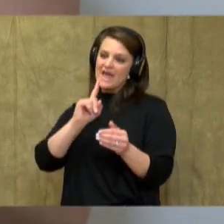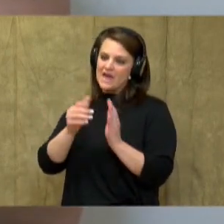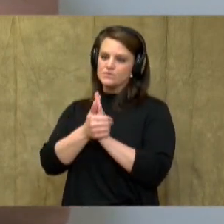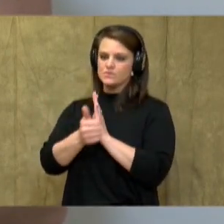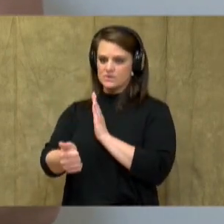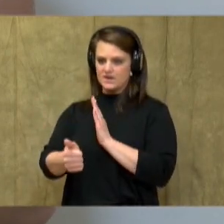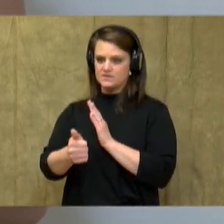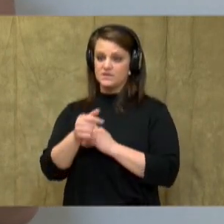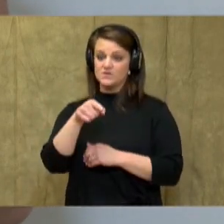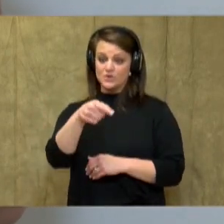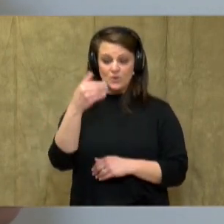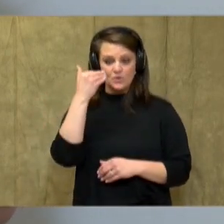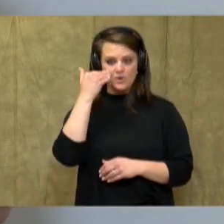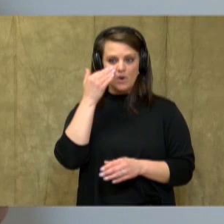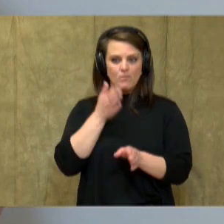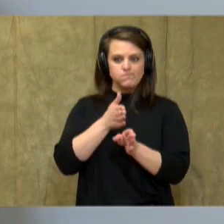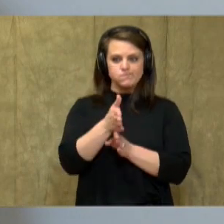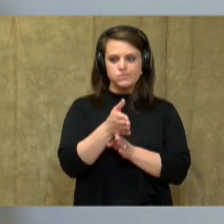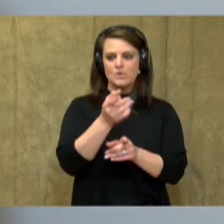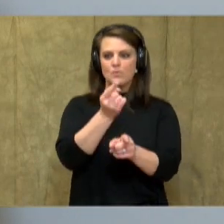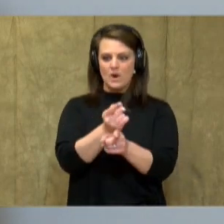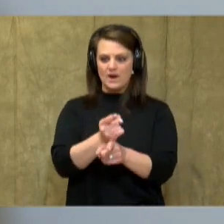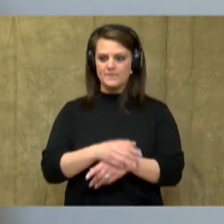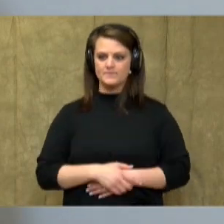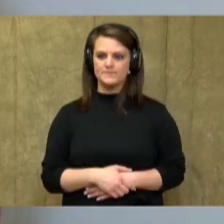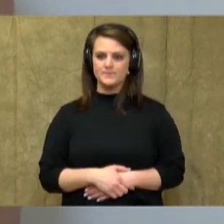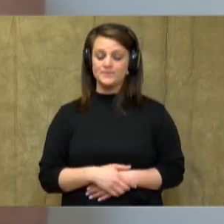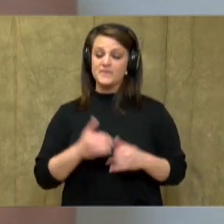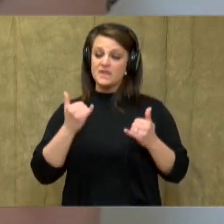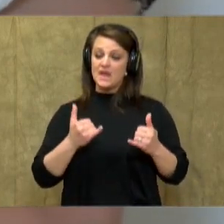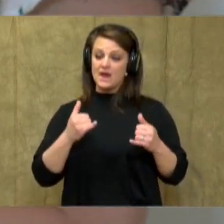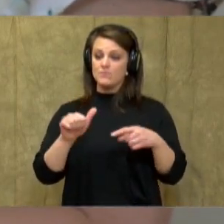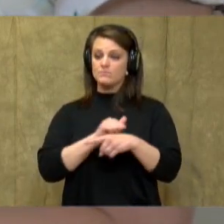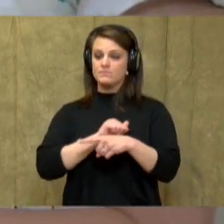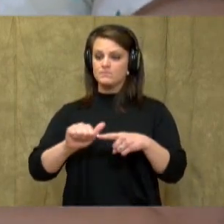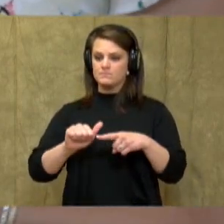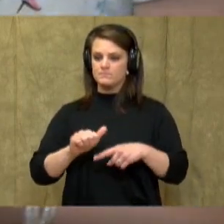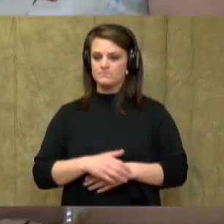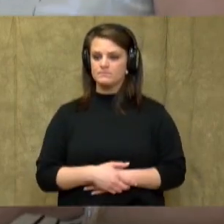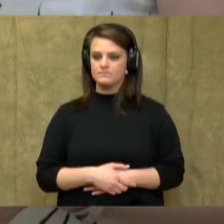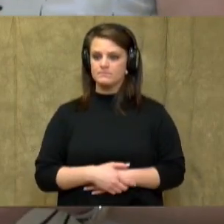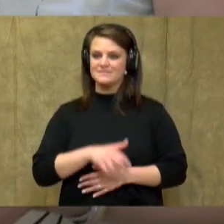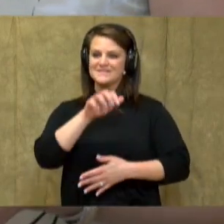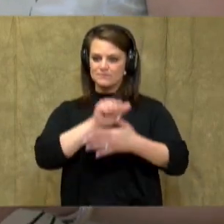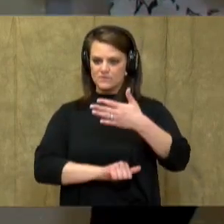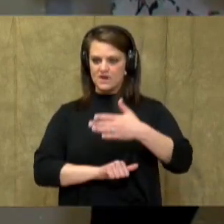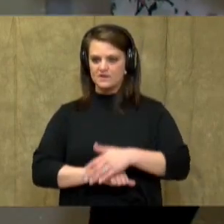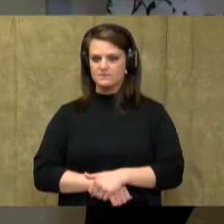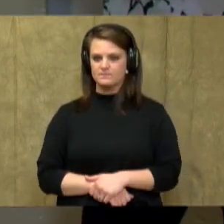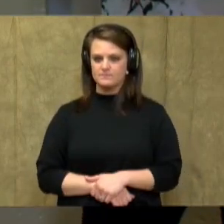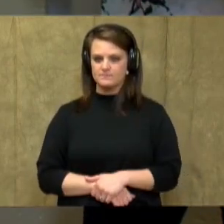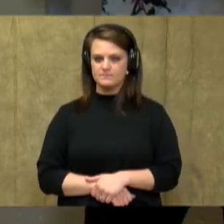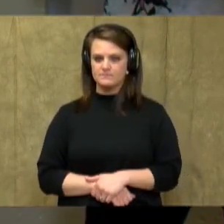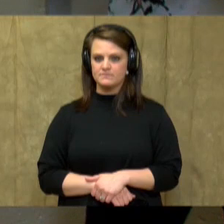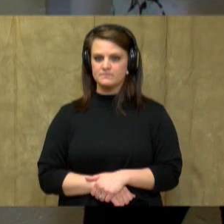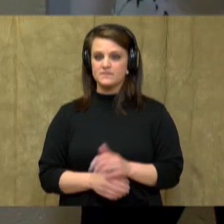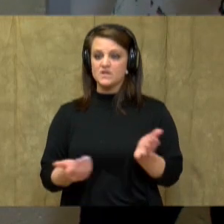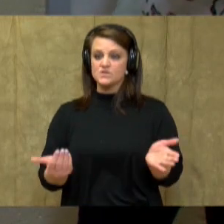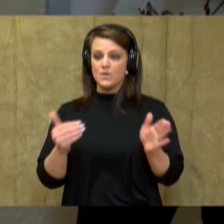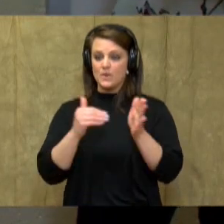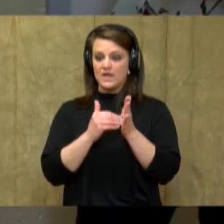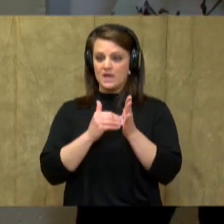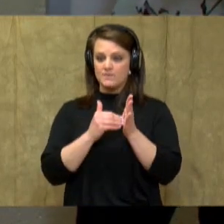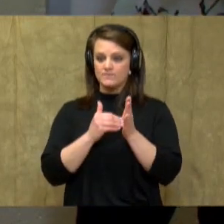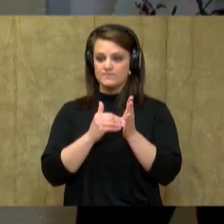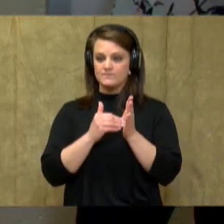strategy so you know you're on the right track. All right, now let's practice with subtracting fractions. Again,